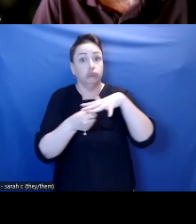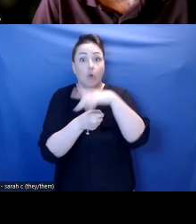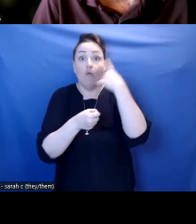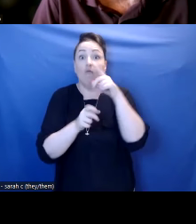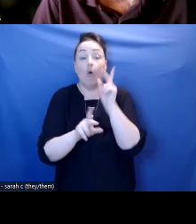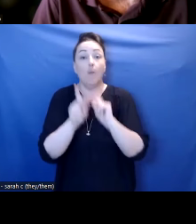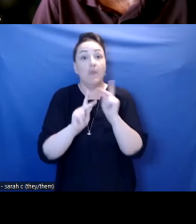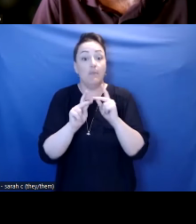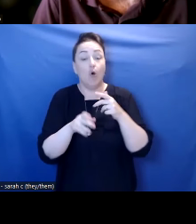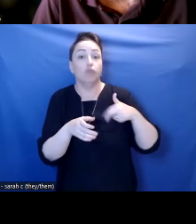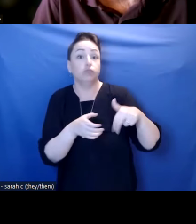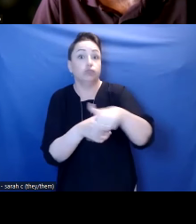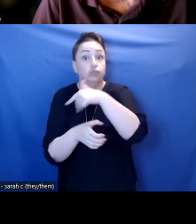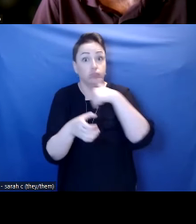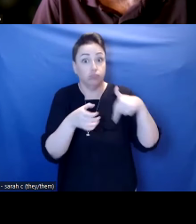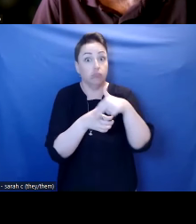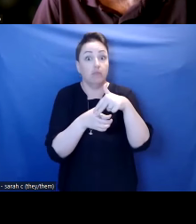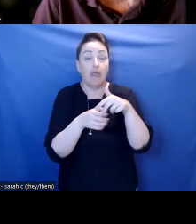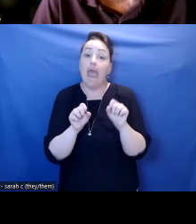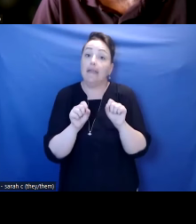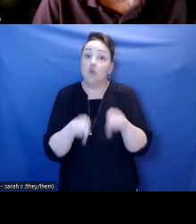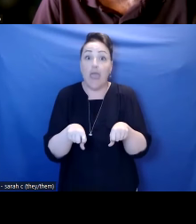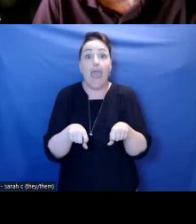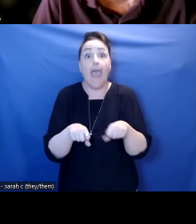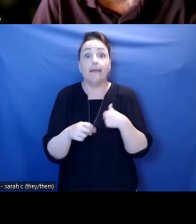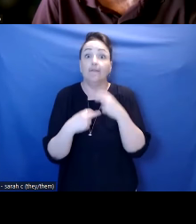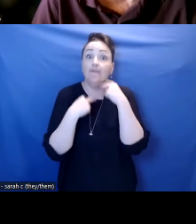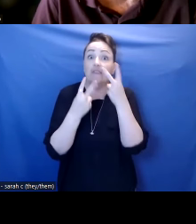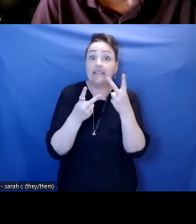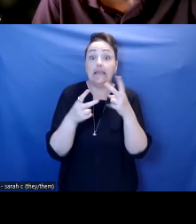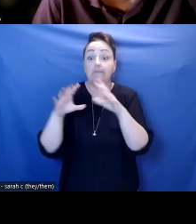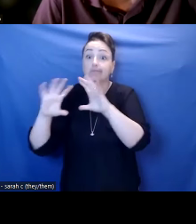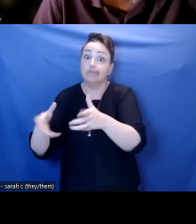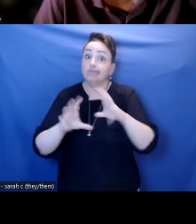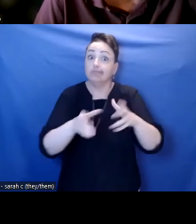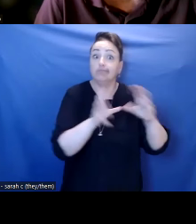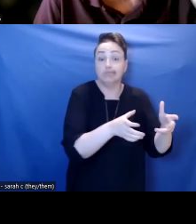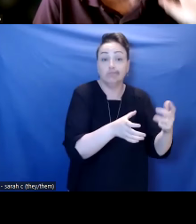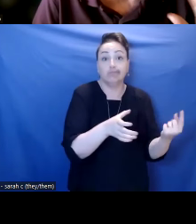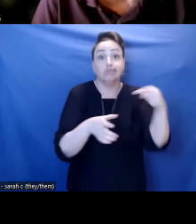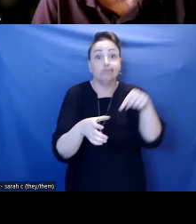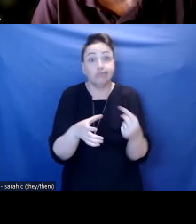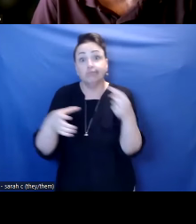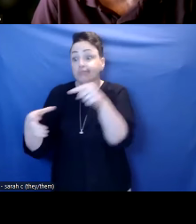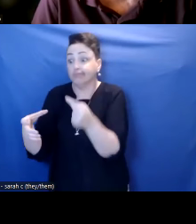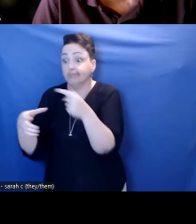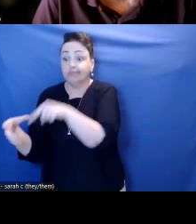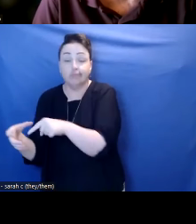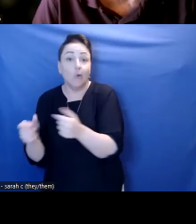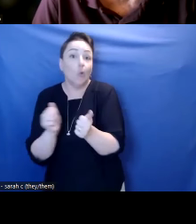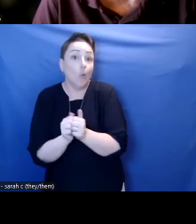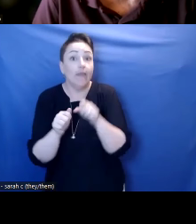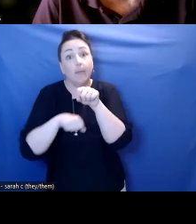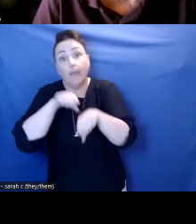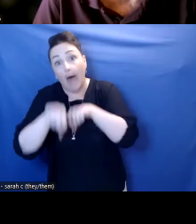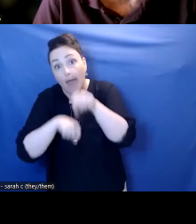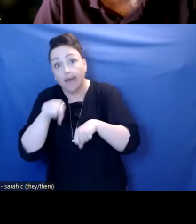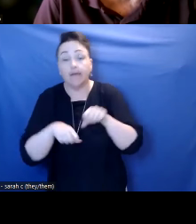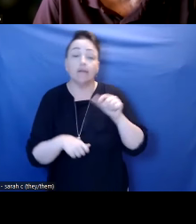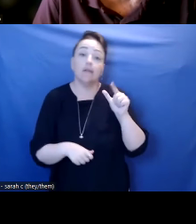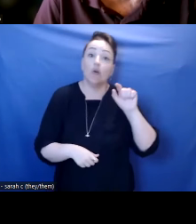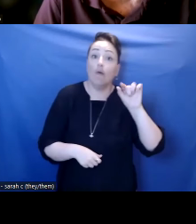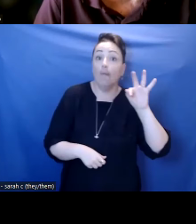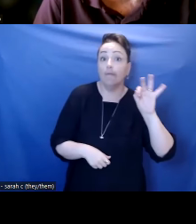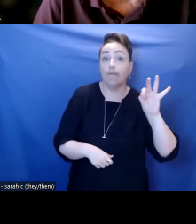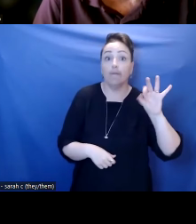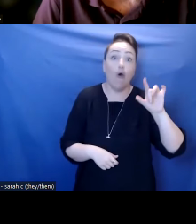between each of them with a bike or with, I mean, that's the walking radius, but using a bike or a golf cart or something, you could